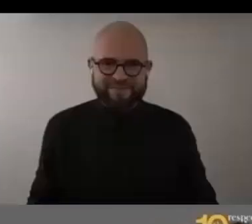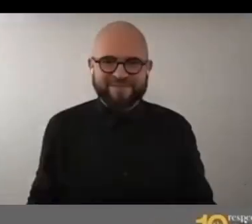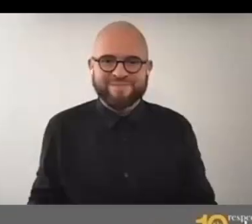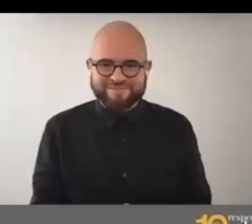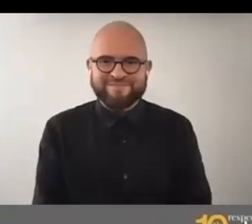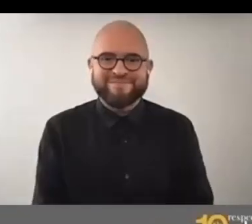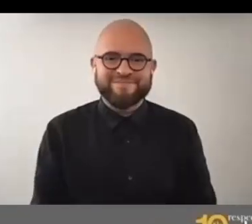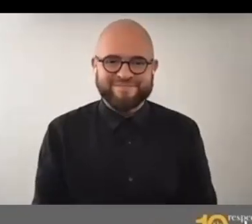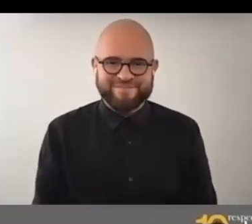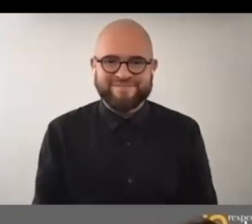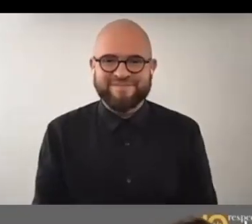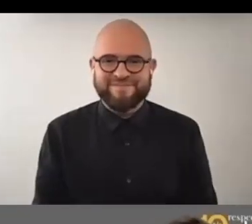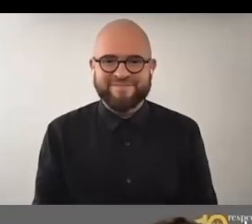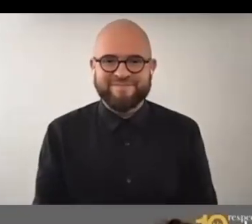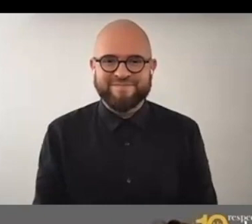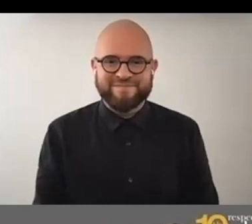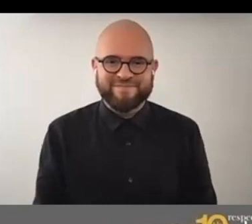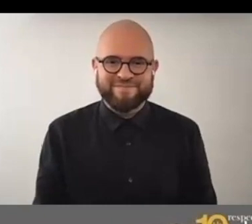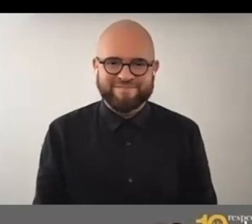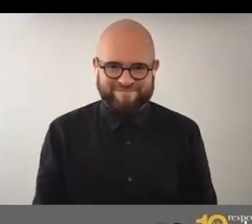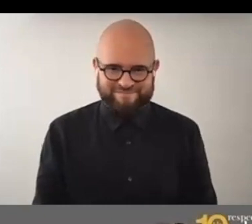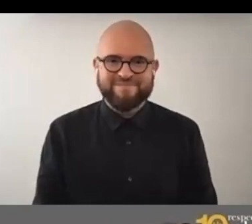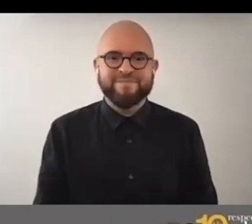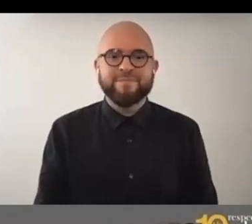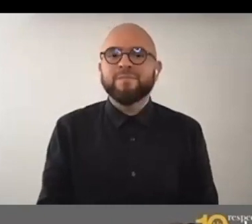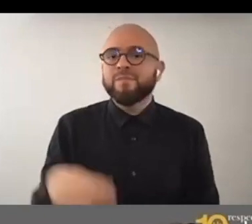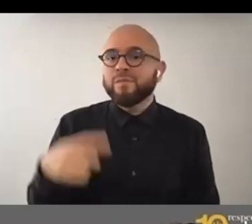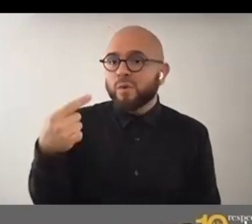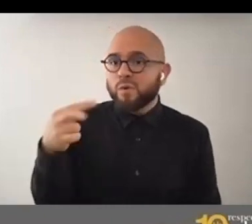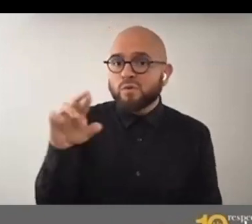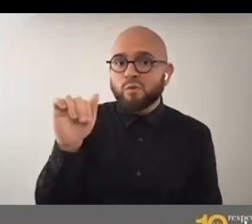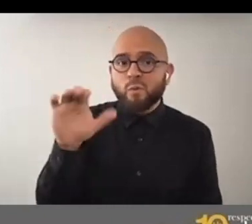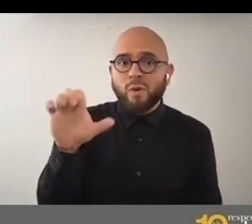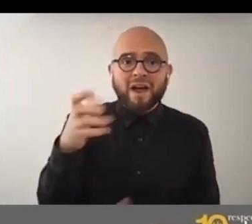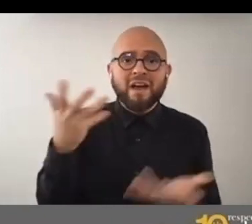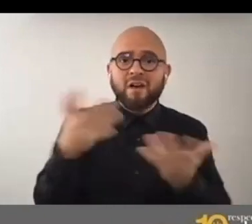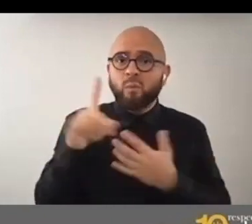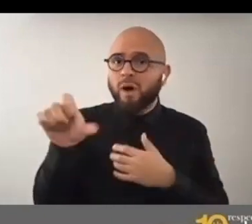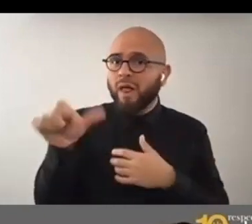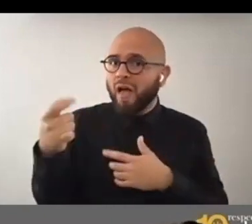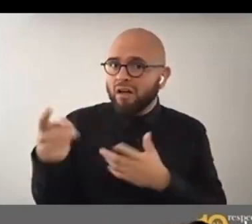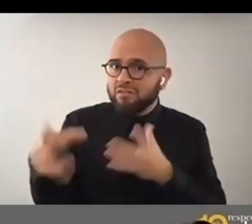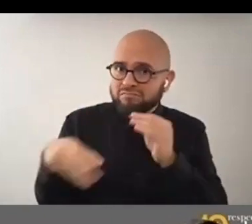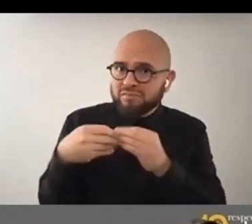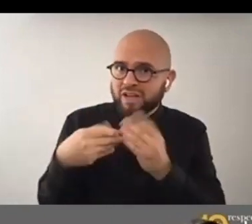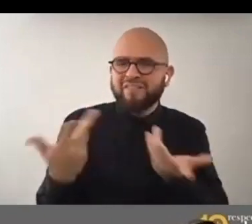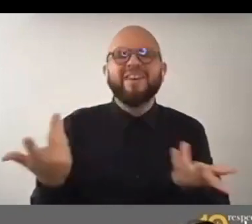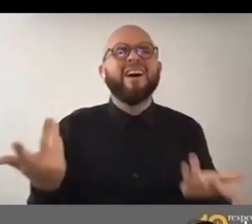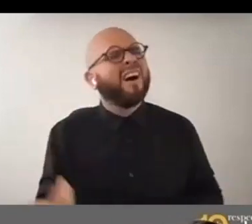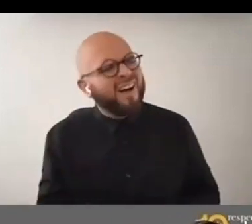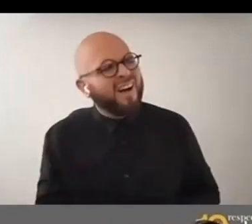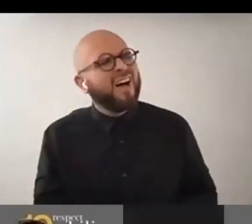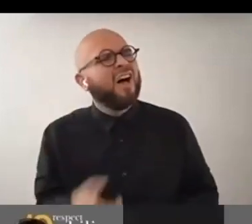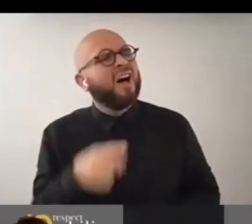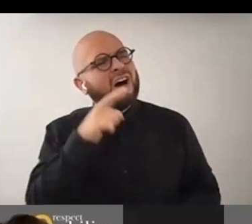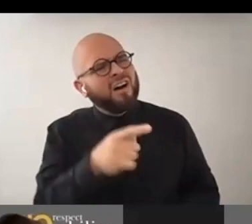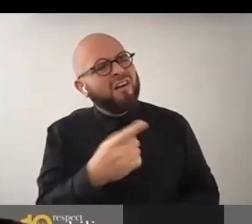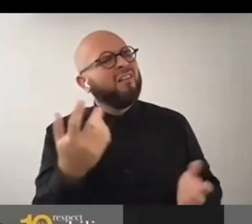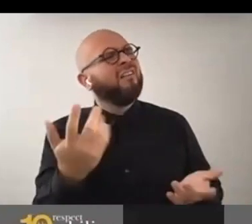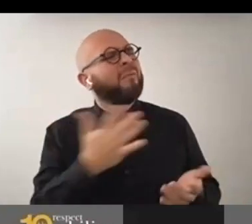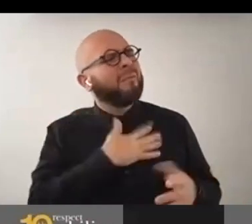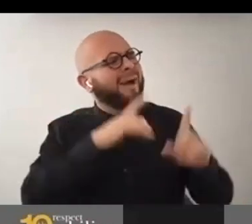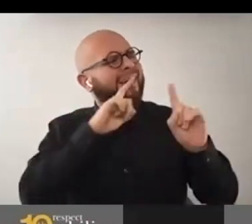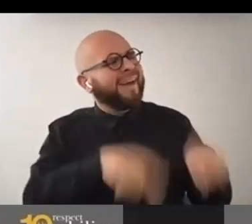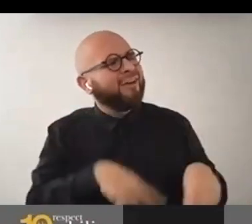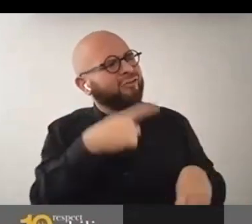Grace, what else would you add? You keep taking my answers out of my mouth before I speak. I'm so sorry.